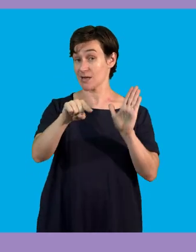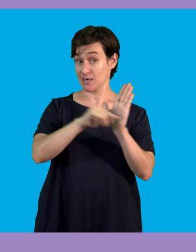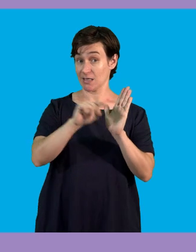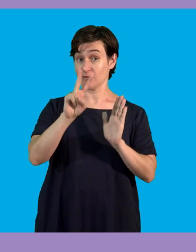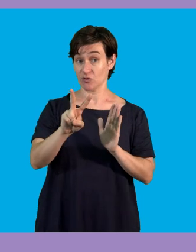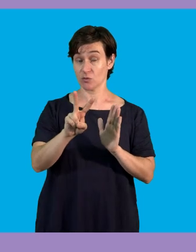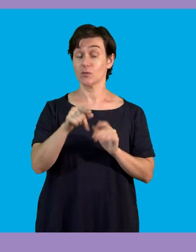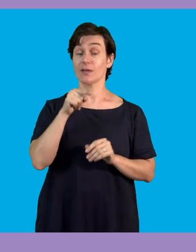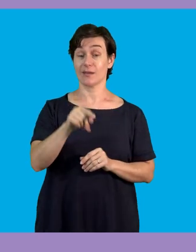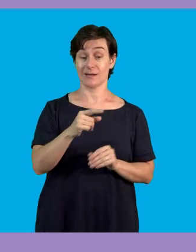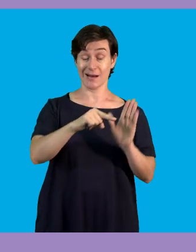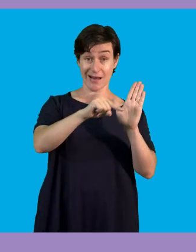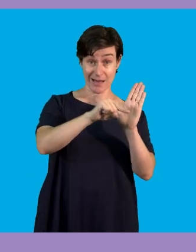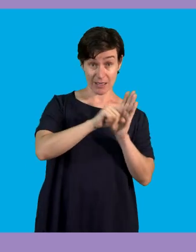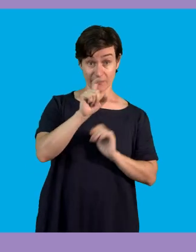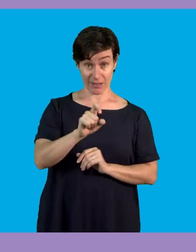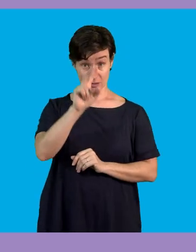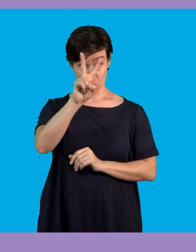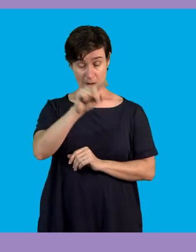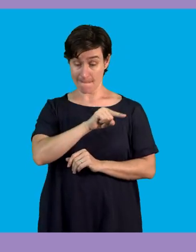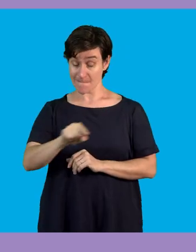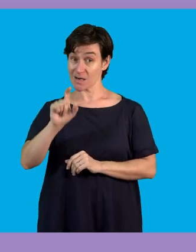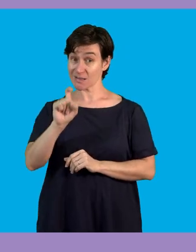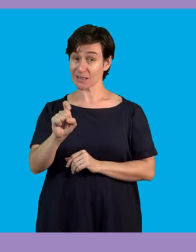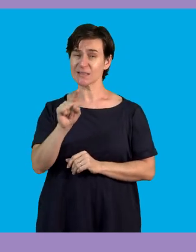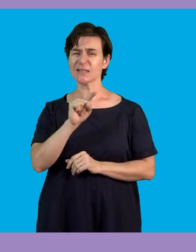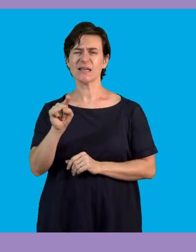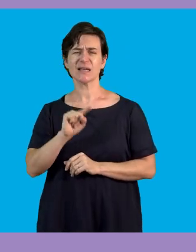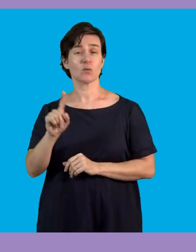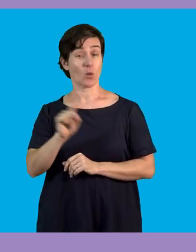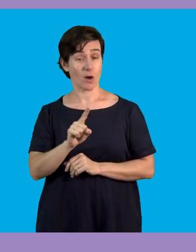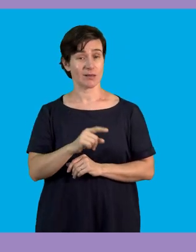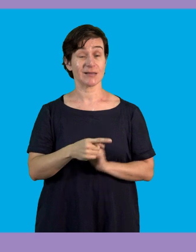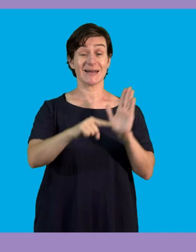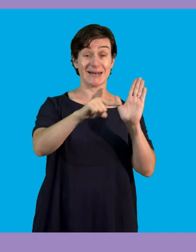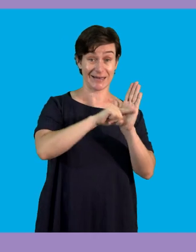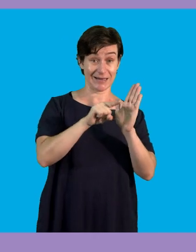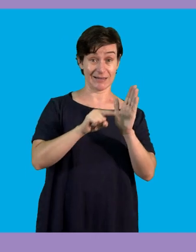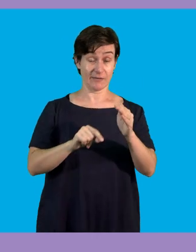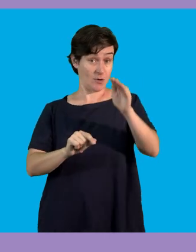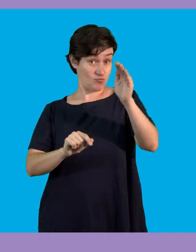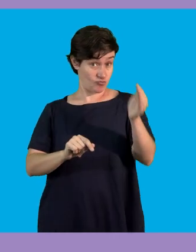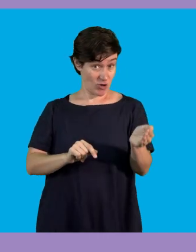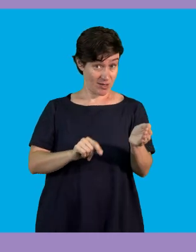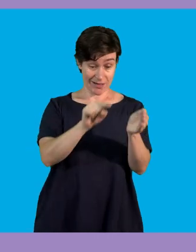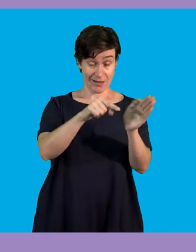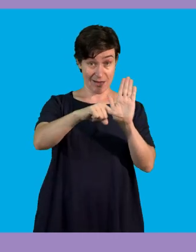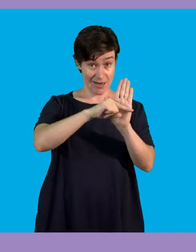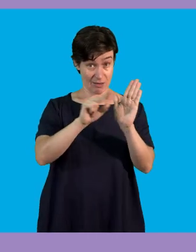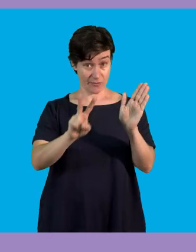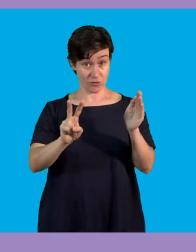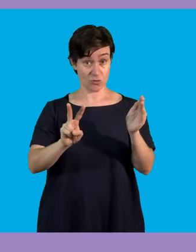then negative x squared minus x will be equals to negative. In brackets, we have negative